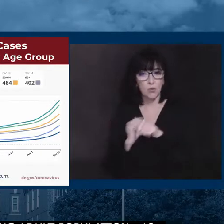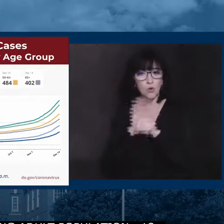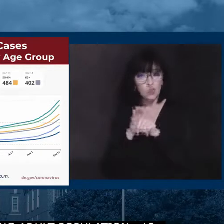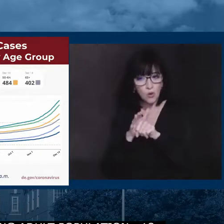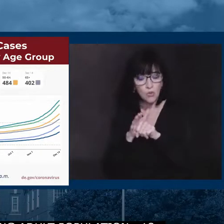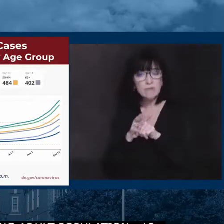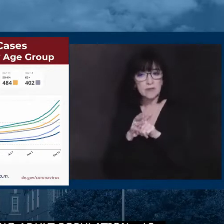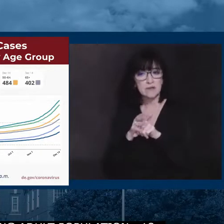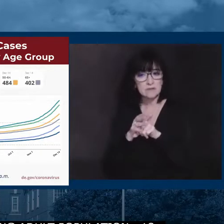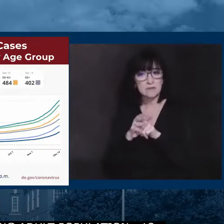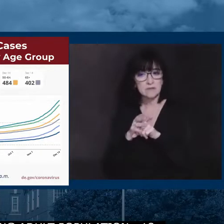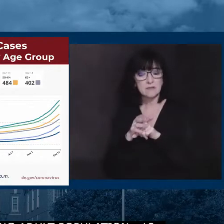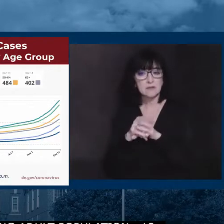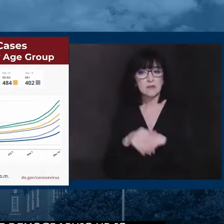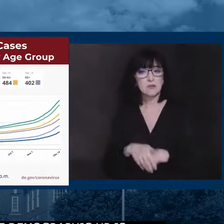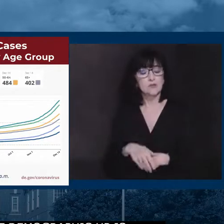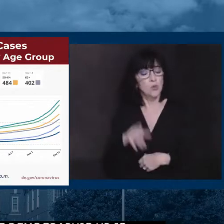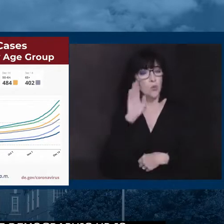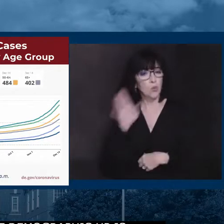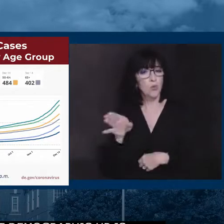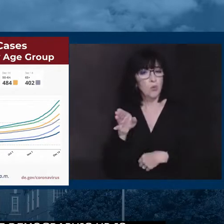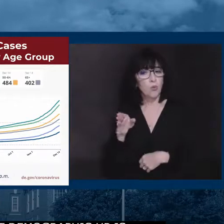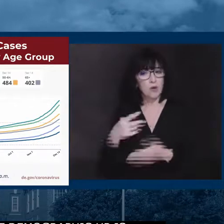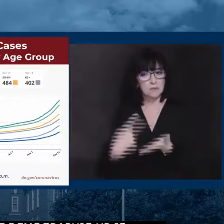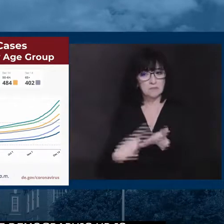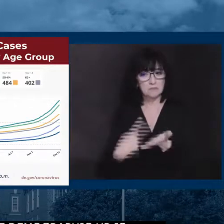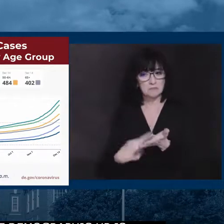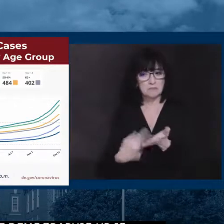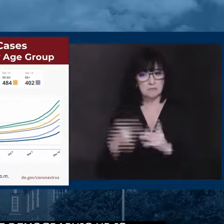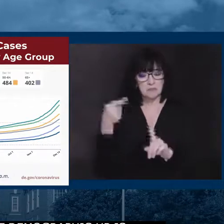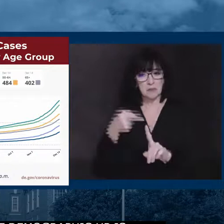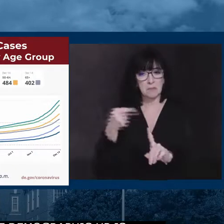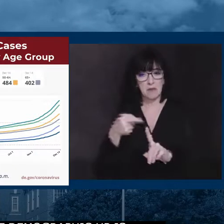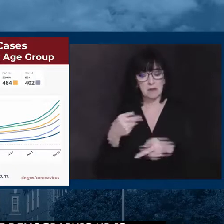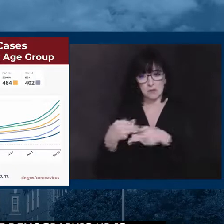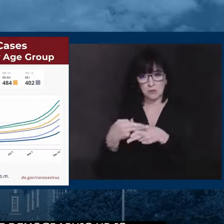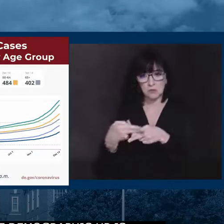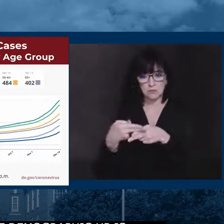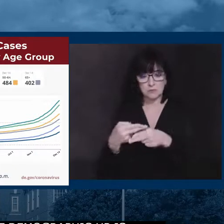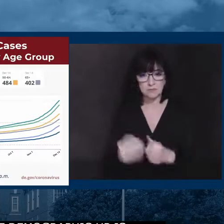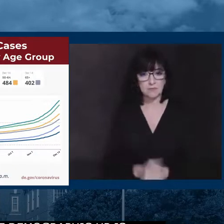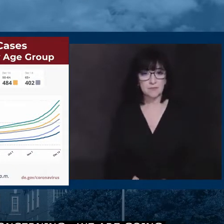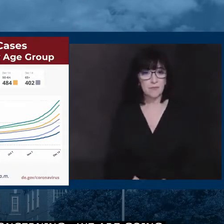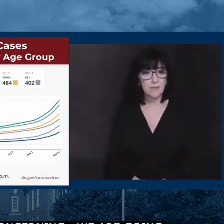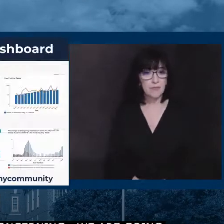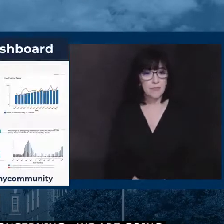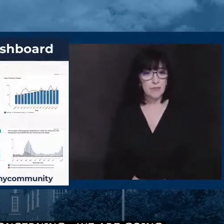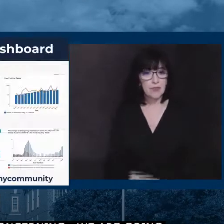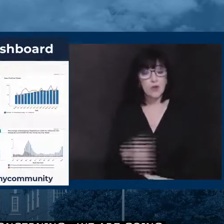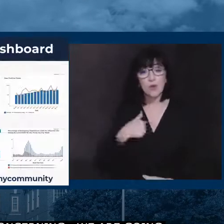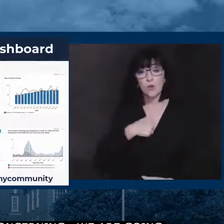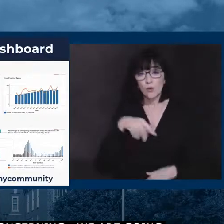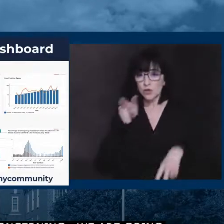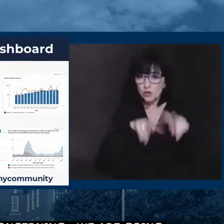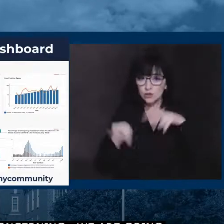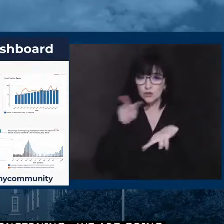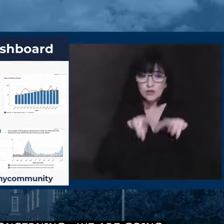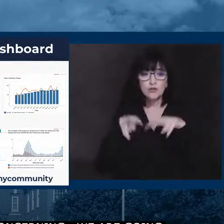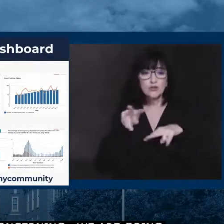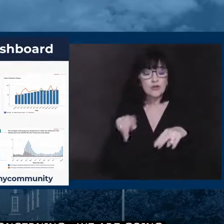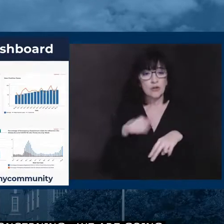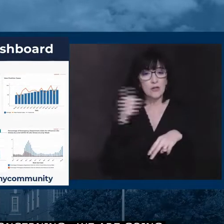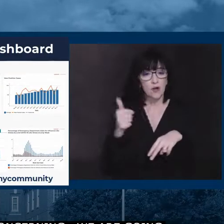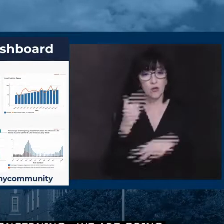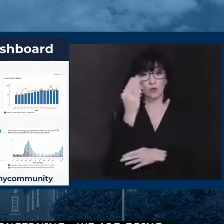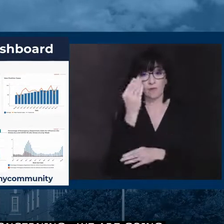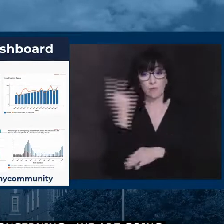bit about the young adult group in a minute. To look at our other 14-day view on our data